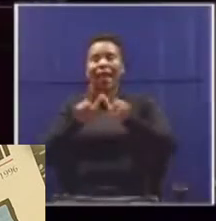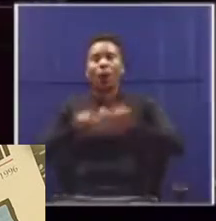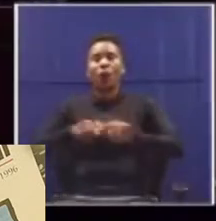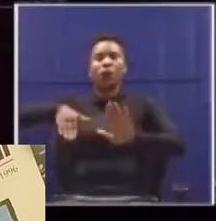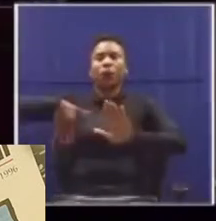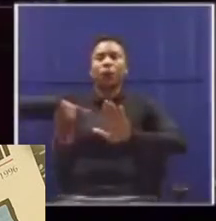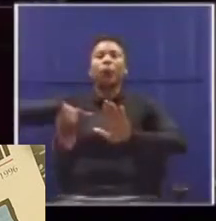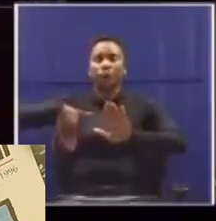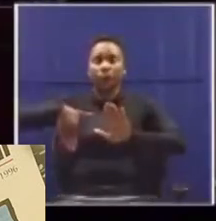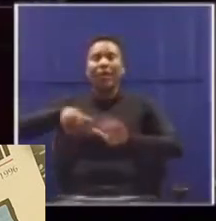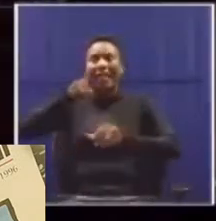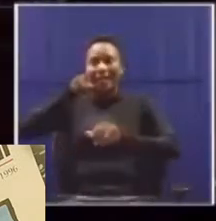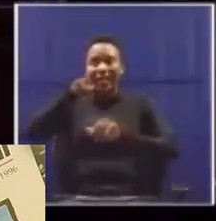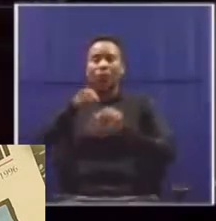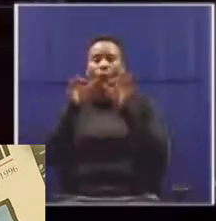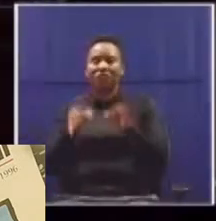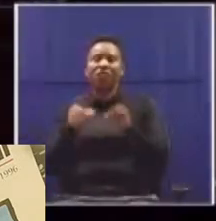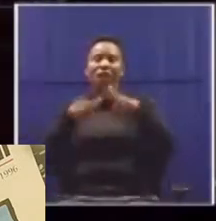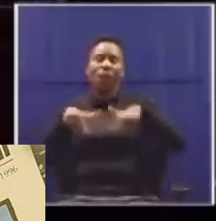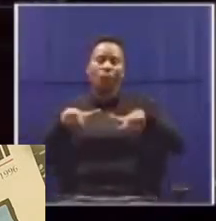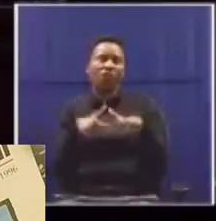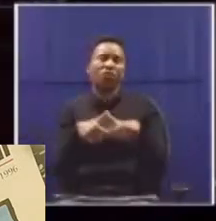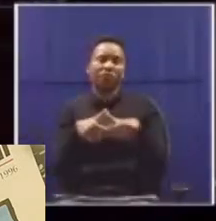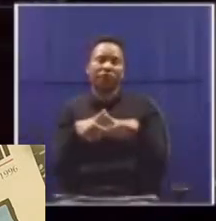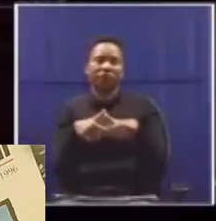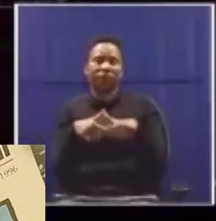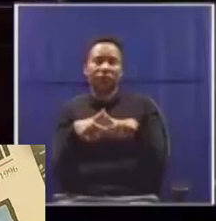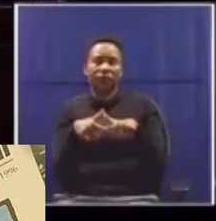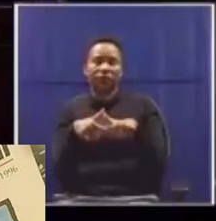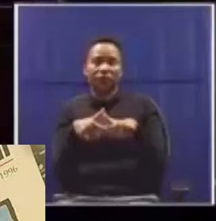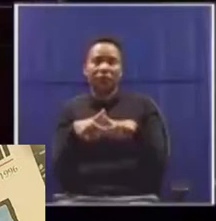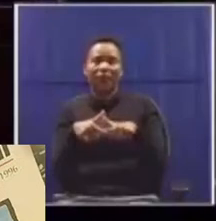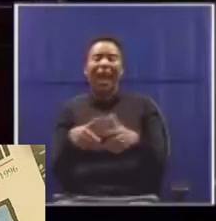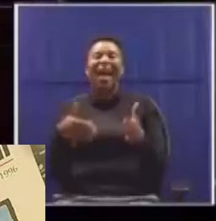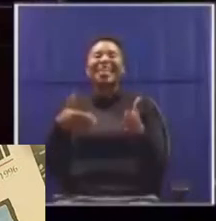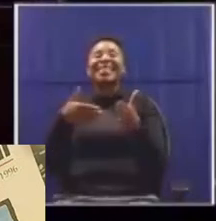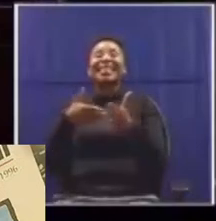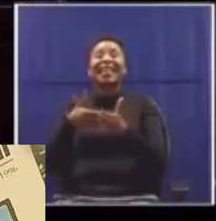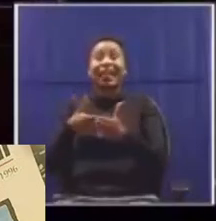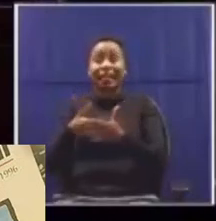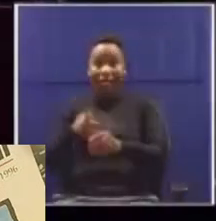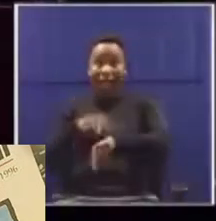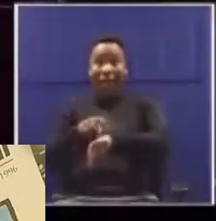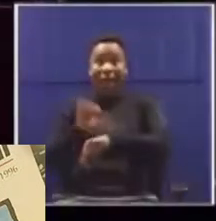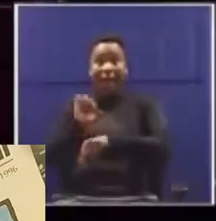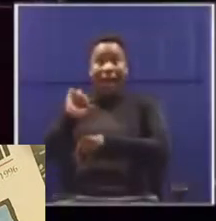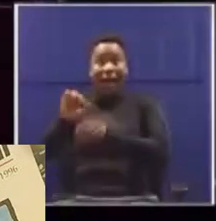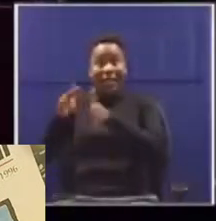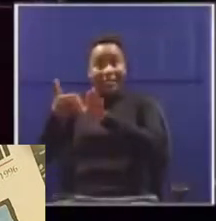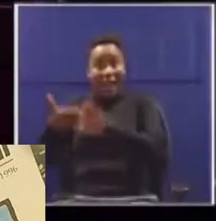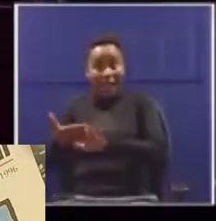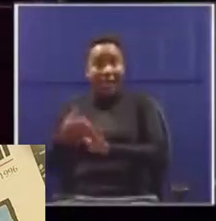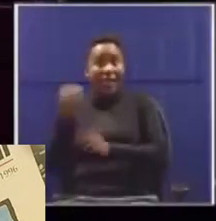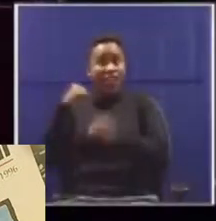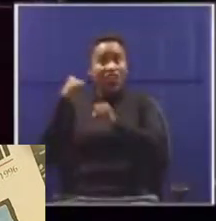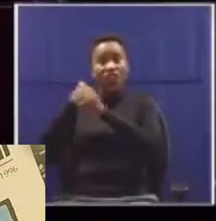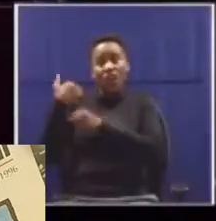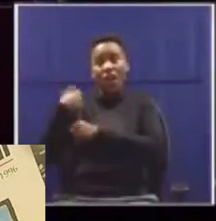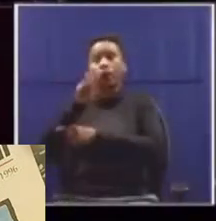as an official language and up until his untimely passing in 2014.